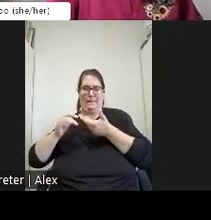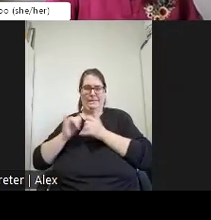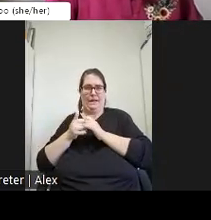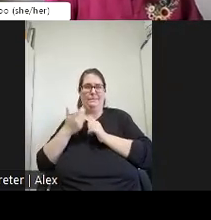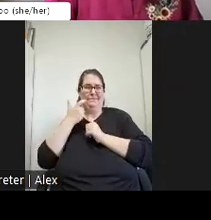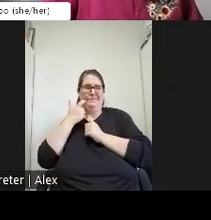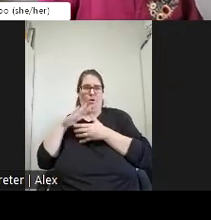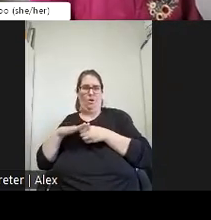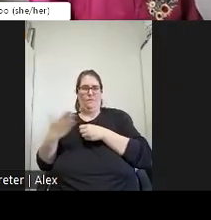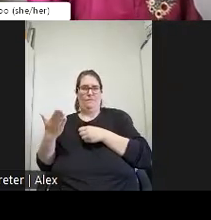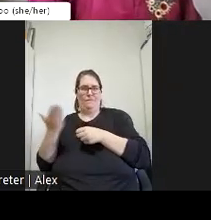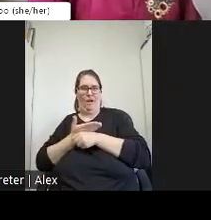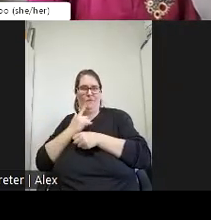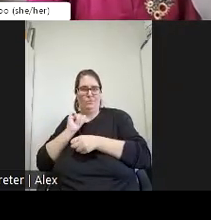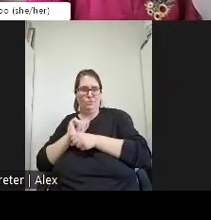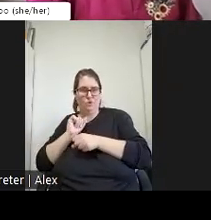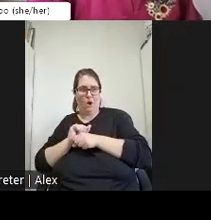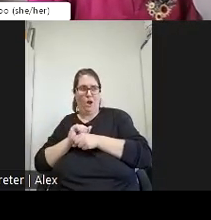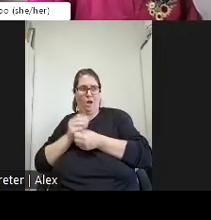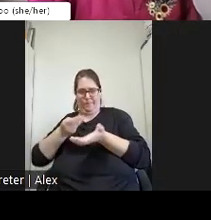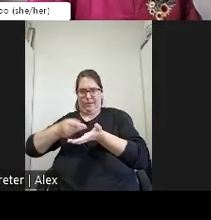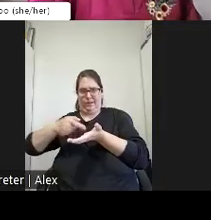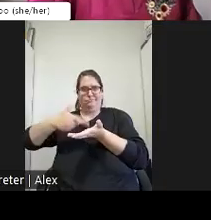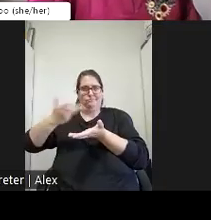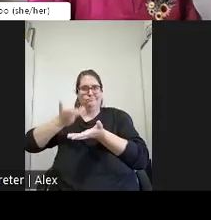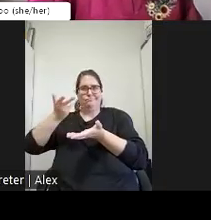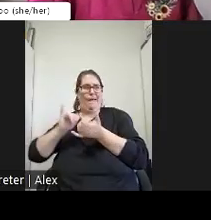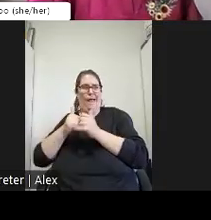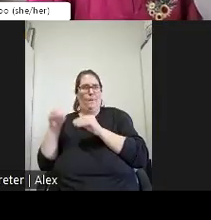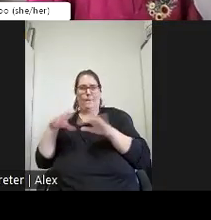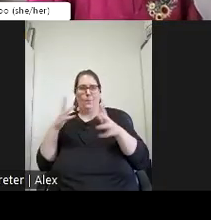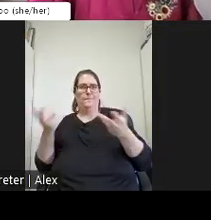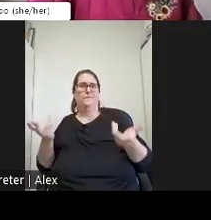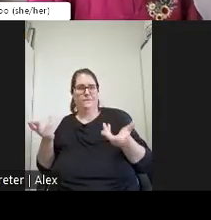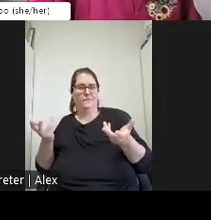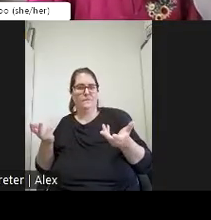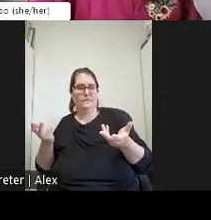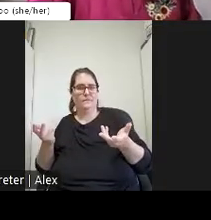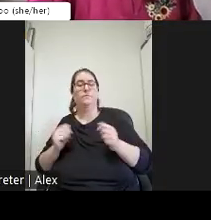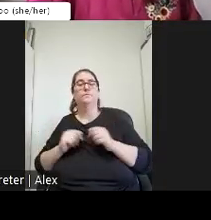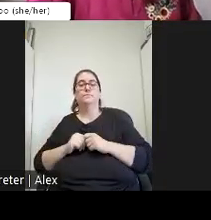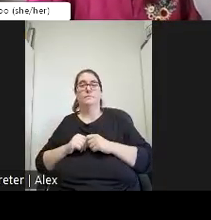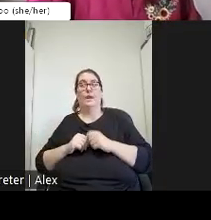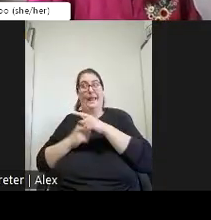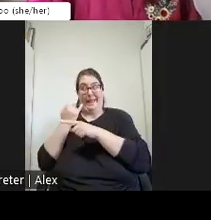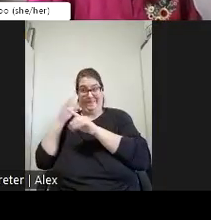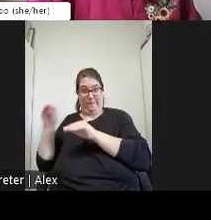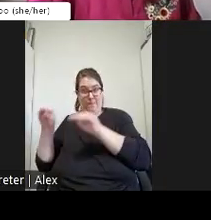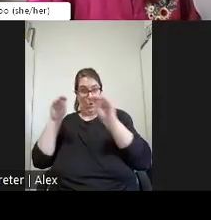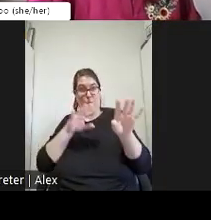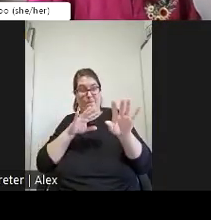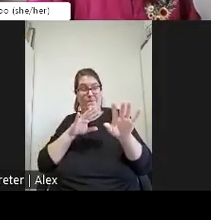her job and has no means to pay for her living expenses. If she were to move out, she